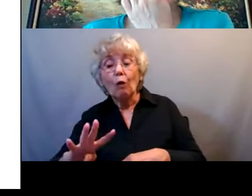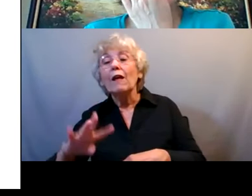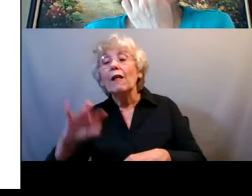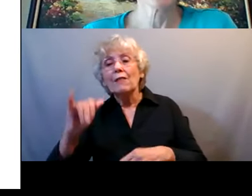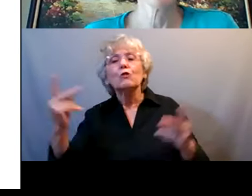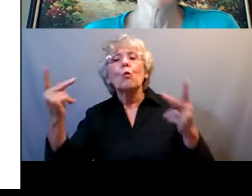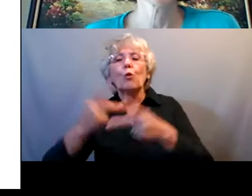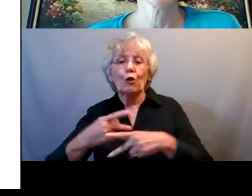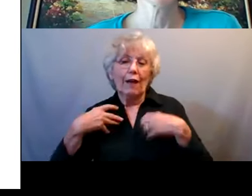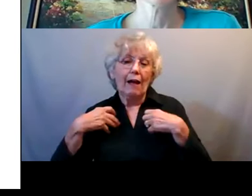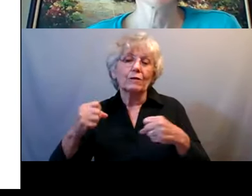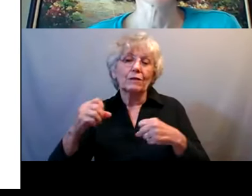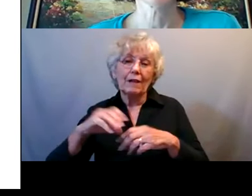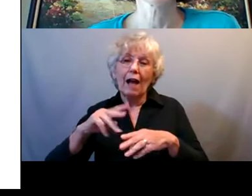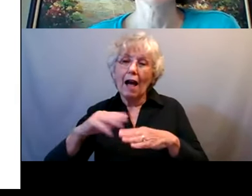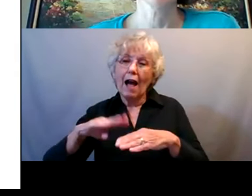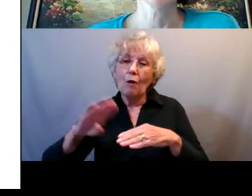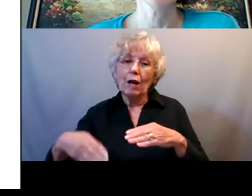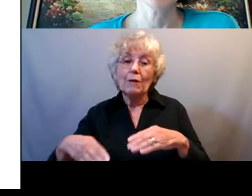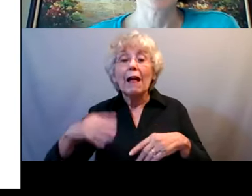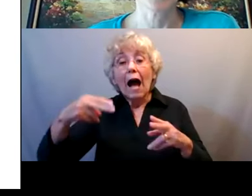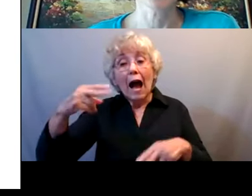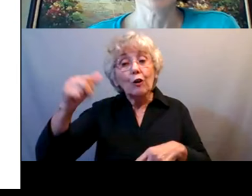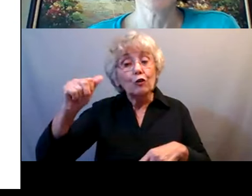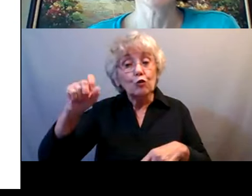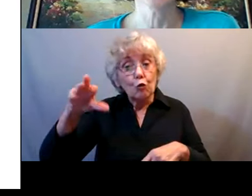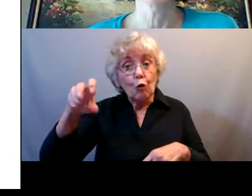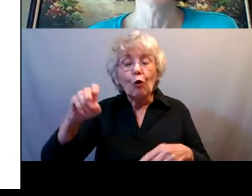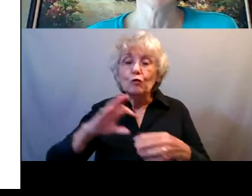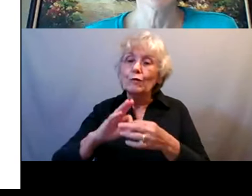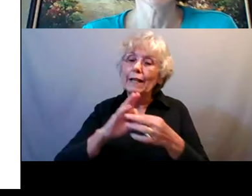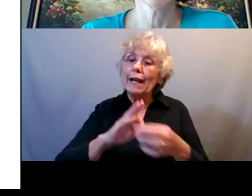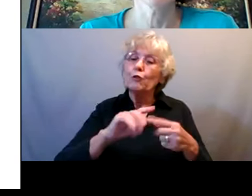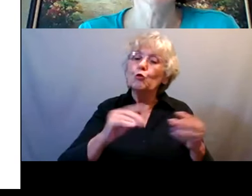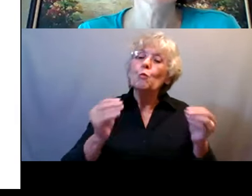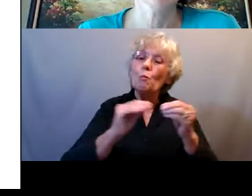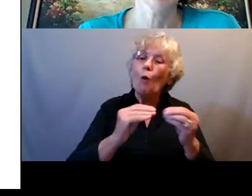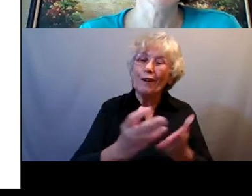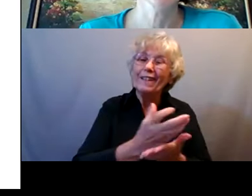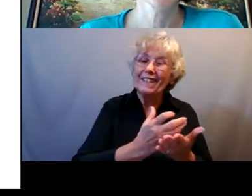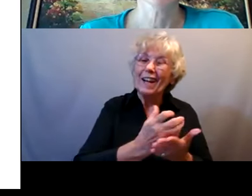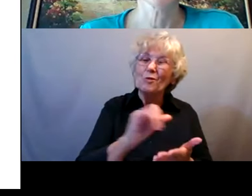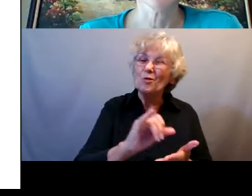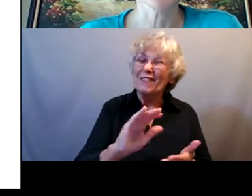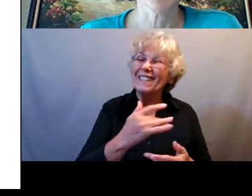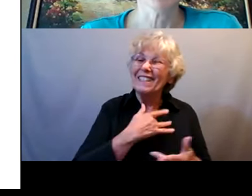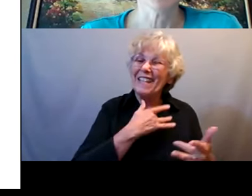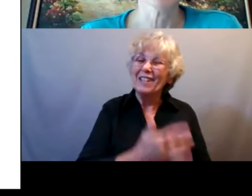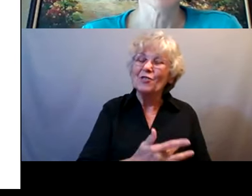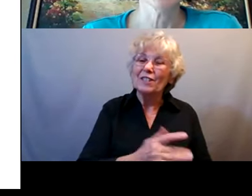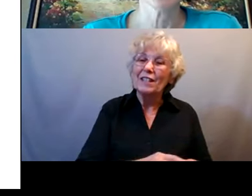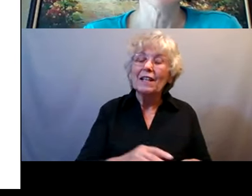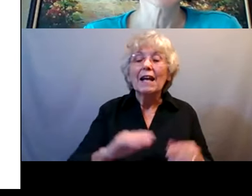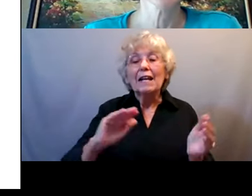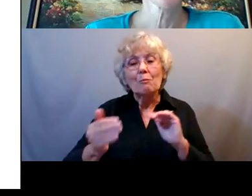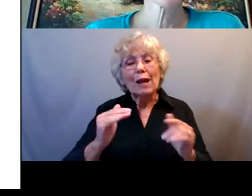And in general, higher HPI scores also correlate with higher household incomes, and lower HPI scores correlate with lower